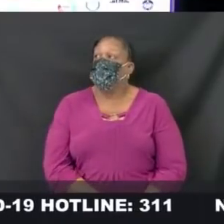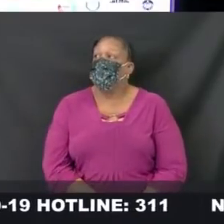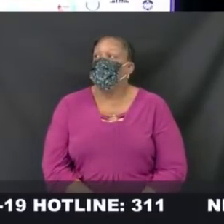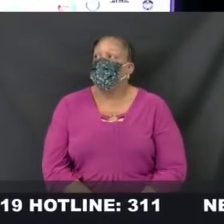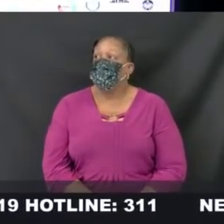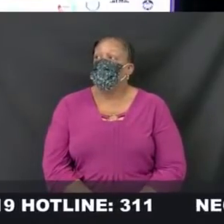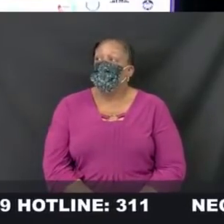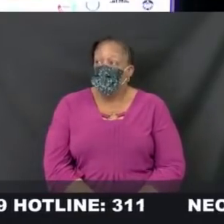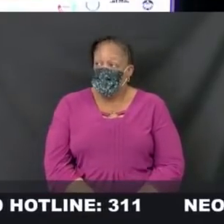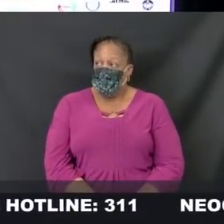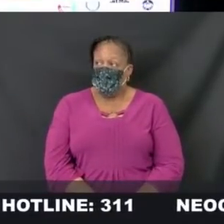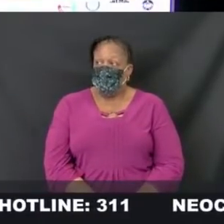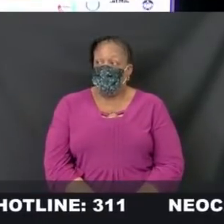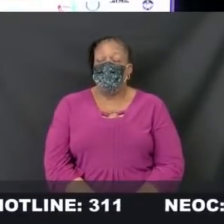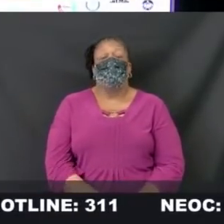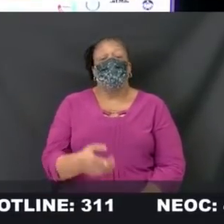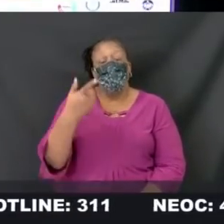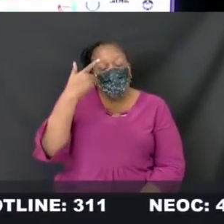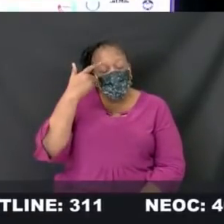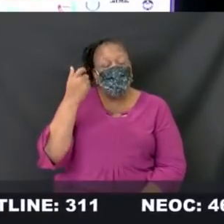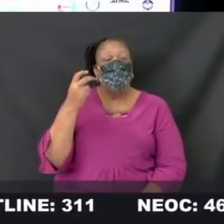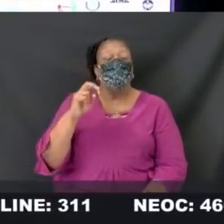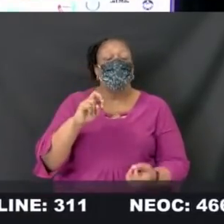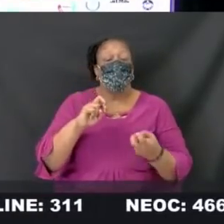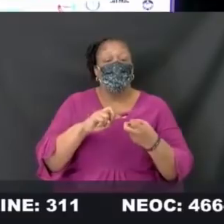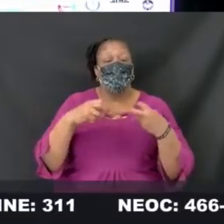epidemics, pandemics, etc.